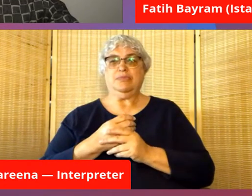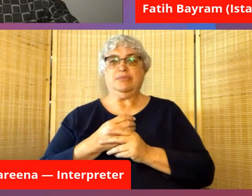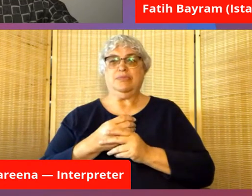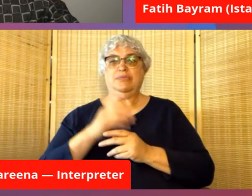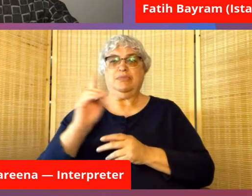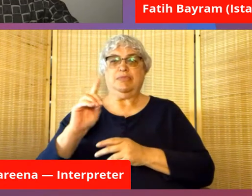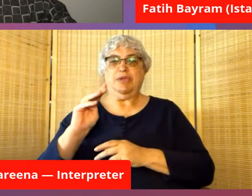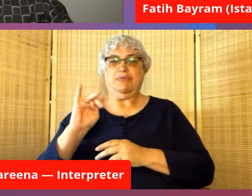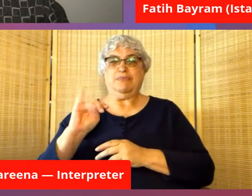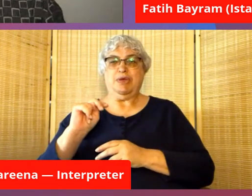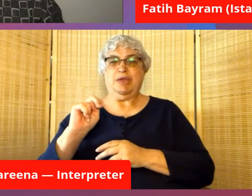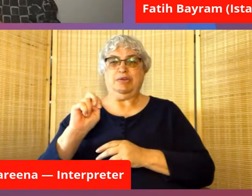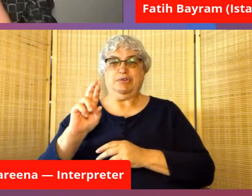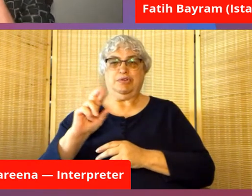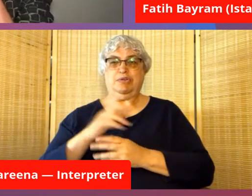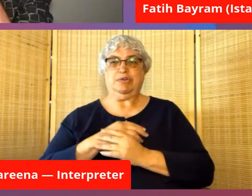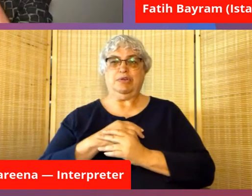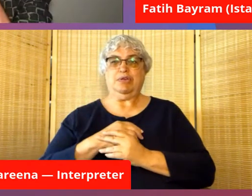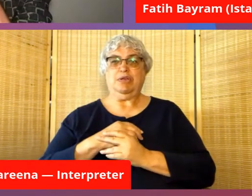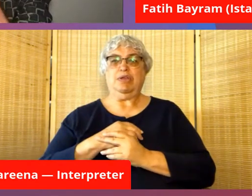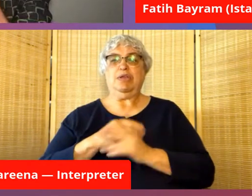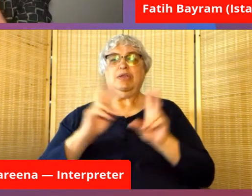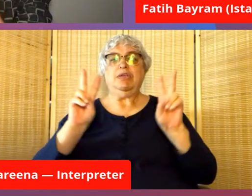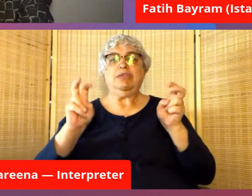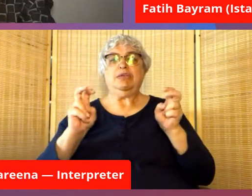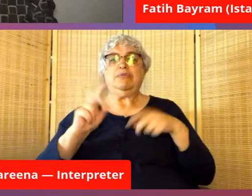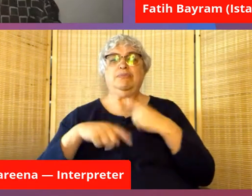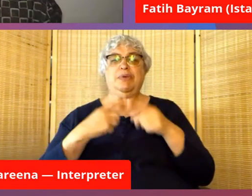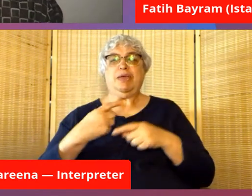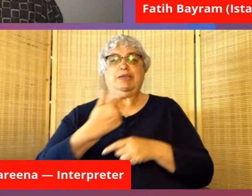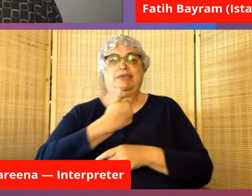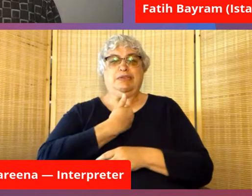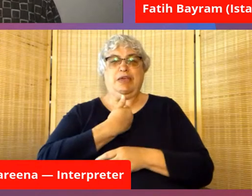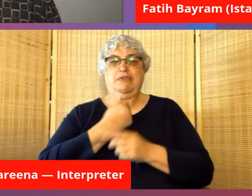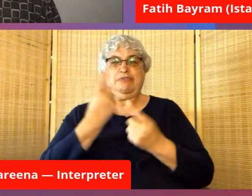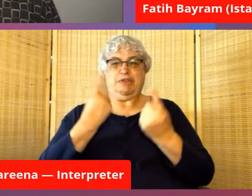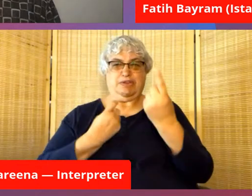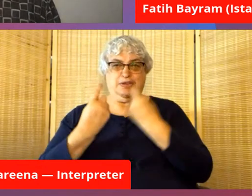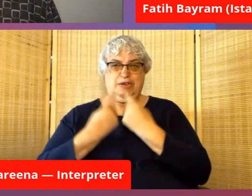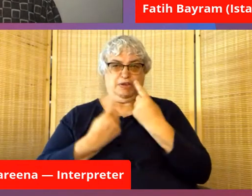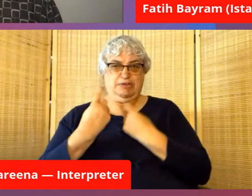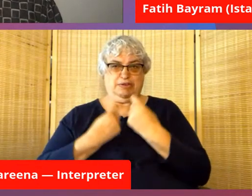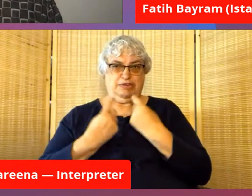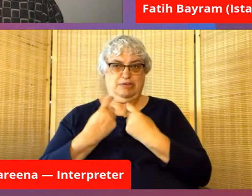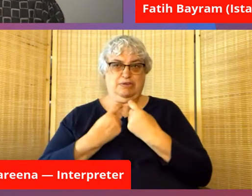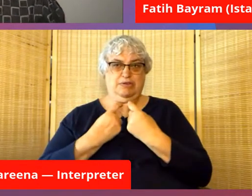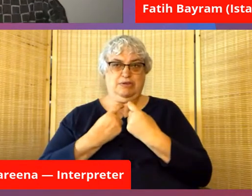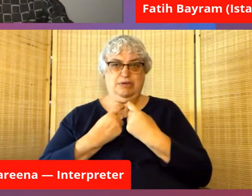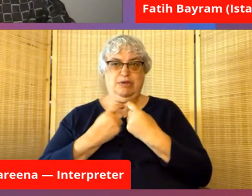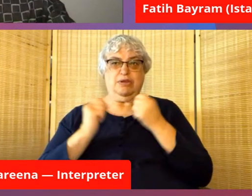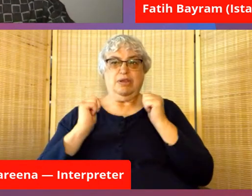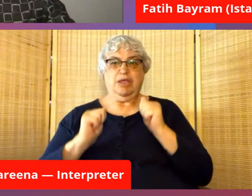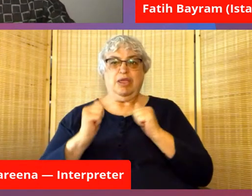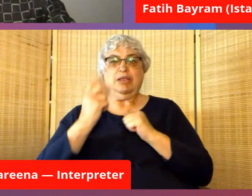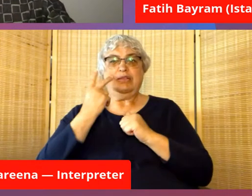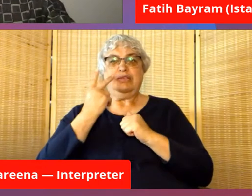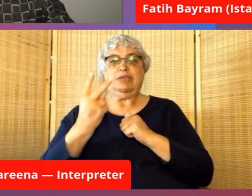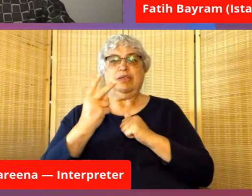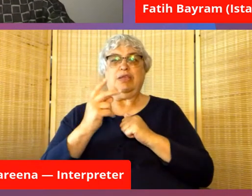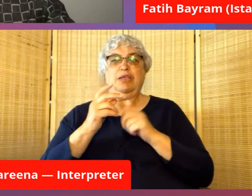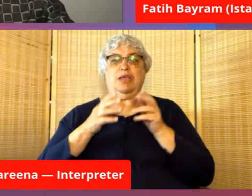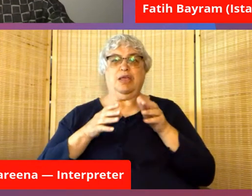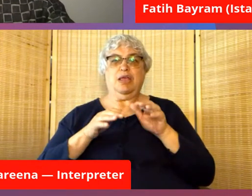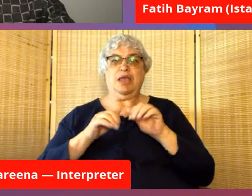minor, the theme is basically about self-interrogation. So this can be seen as a method